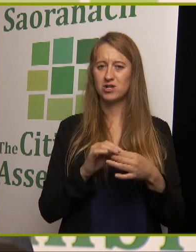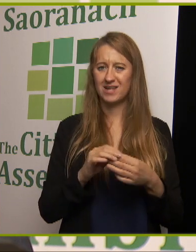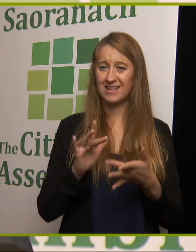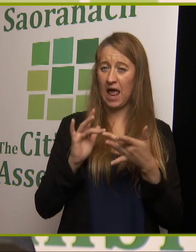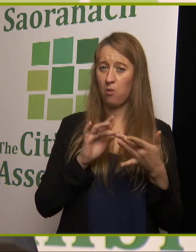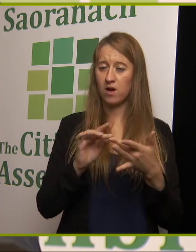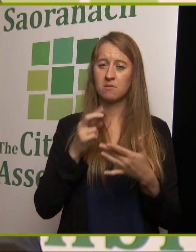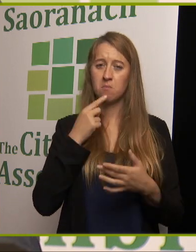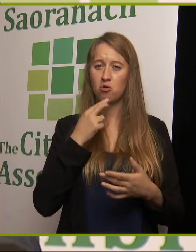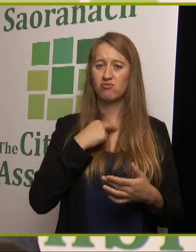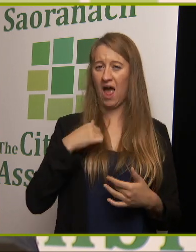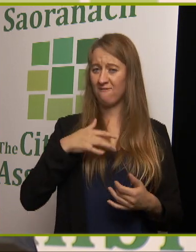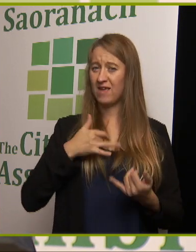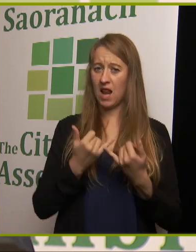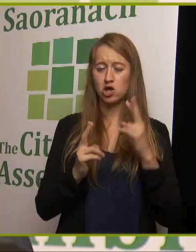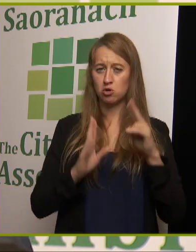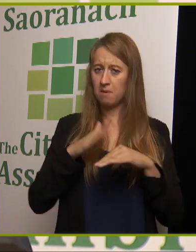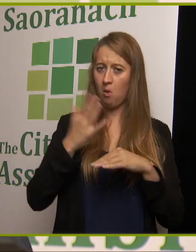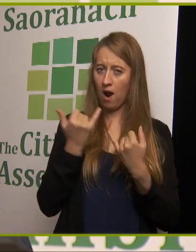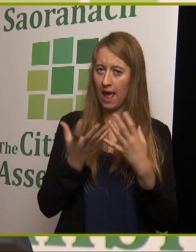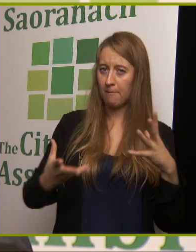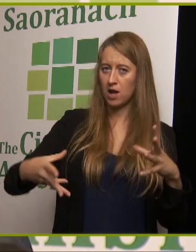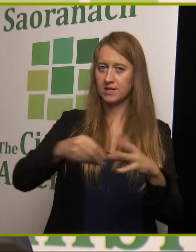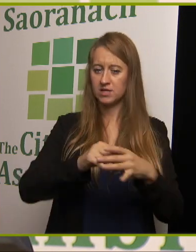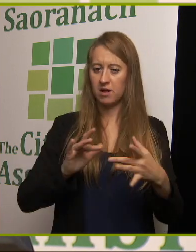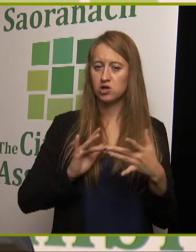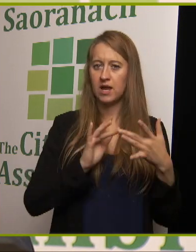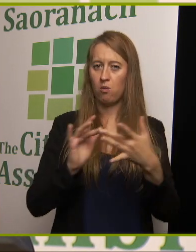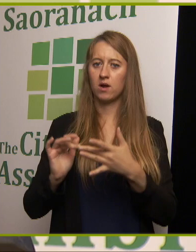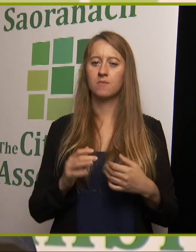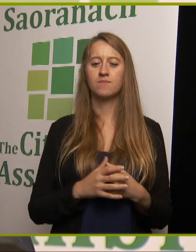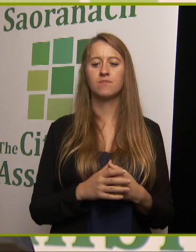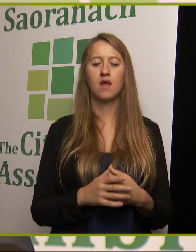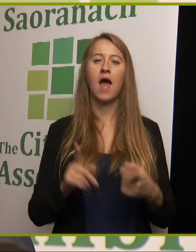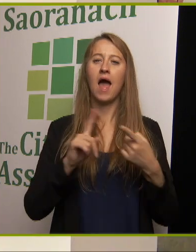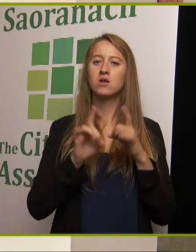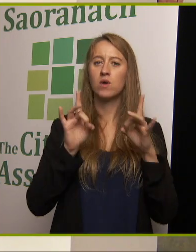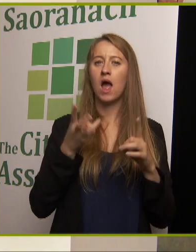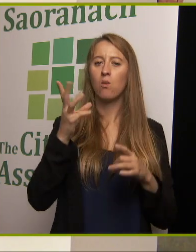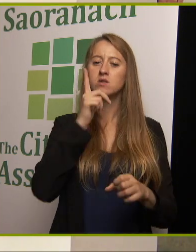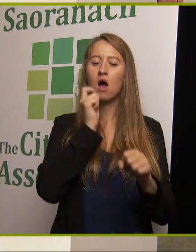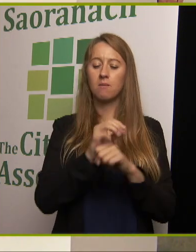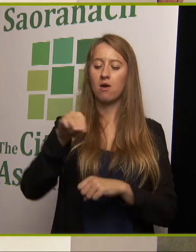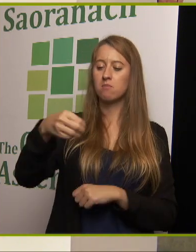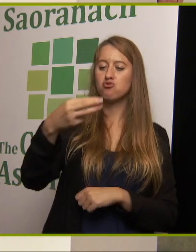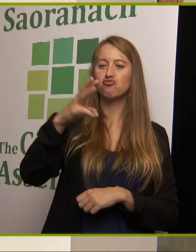Governance, soft law, and hard laws. Okay, so now I want to talk about marine protected